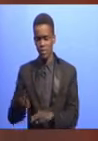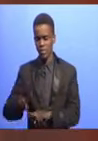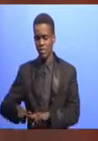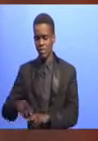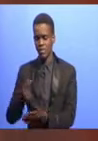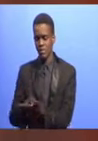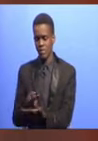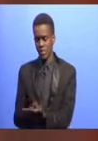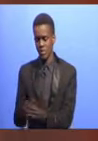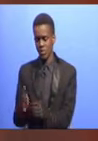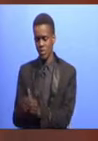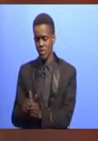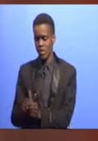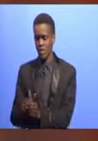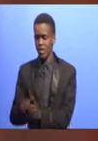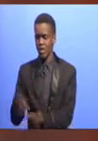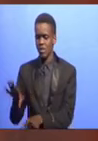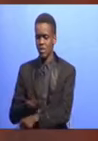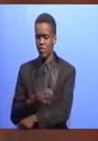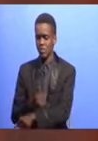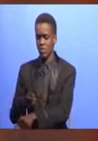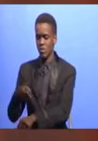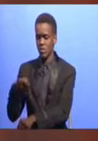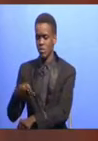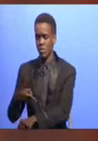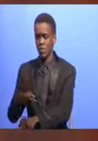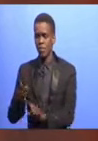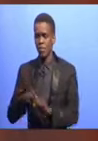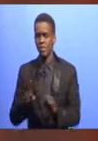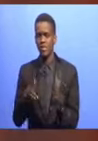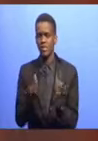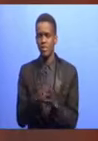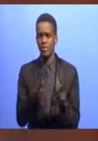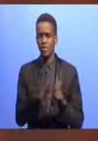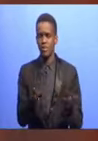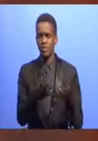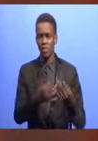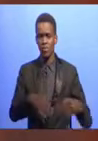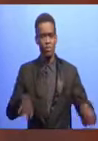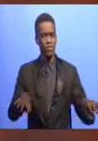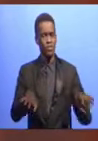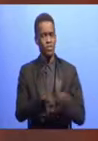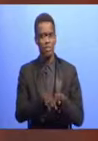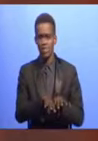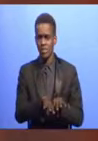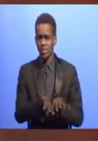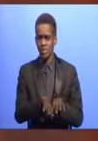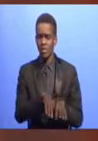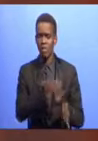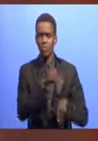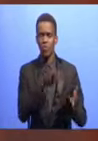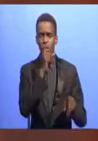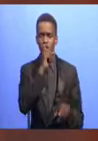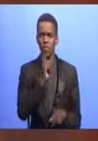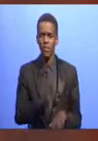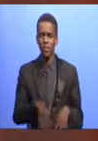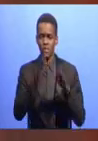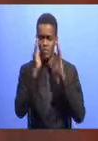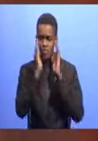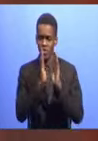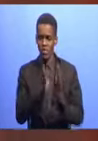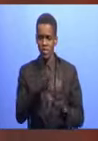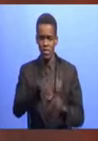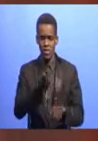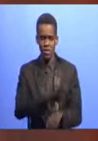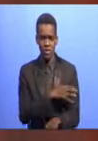simolole direct communications le bone ka gore tota is very urgent. This is an emergency e leng gore e tlhokana le gone gore go nne le an